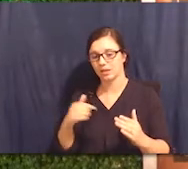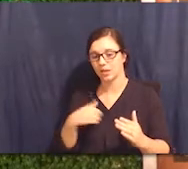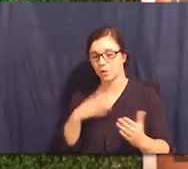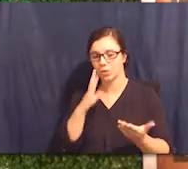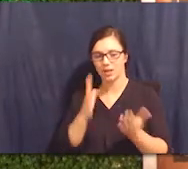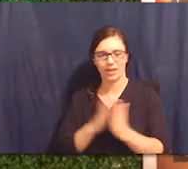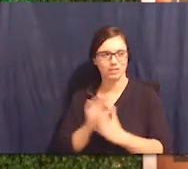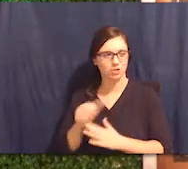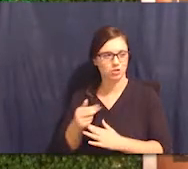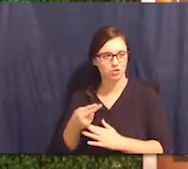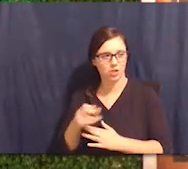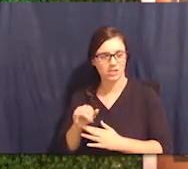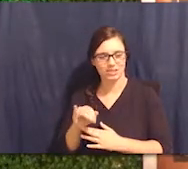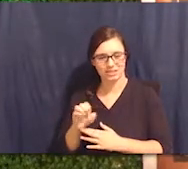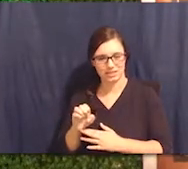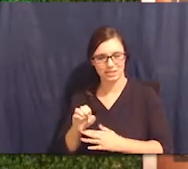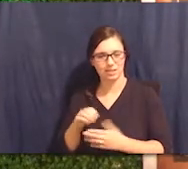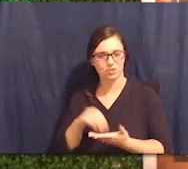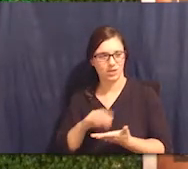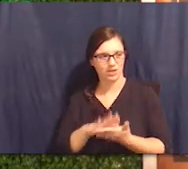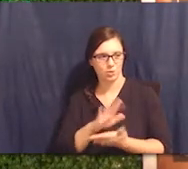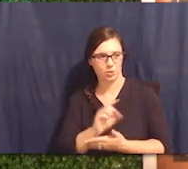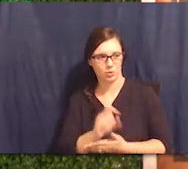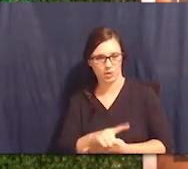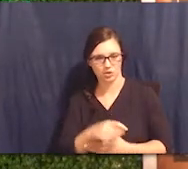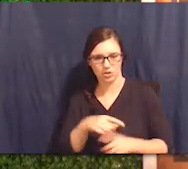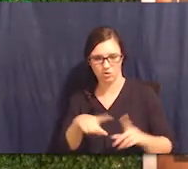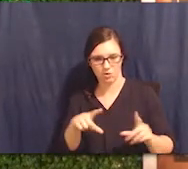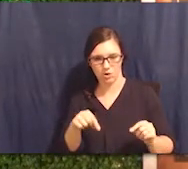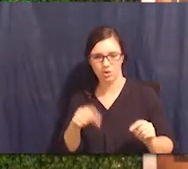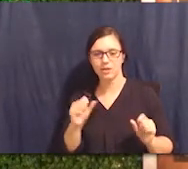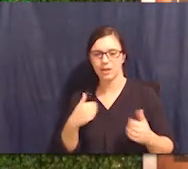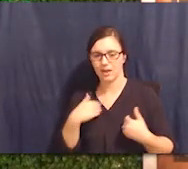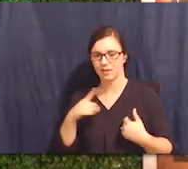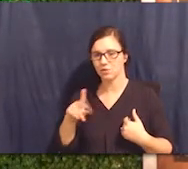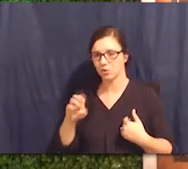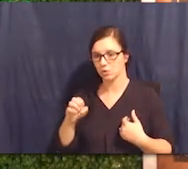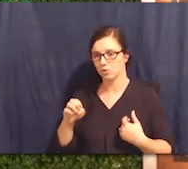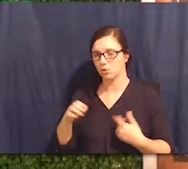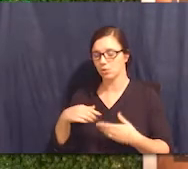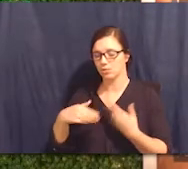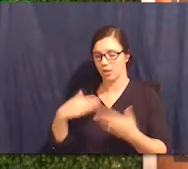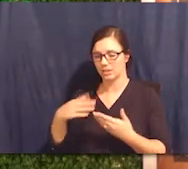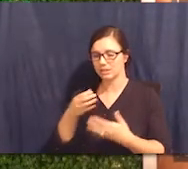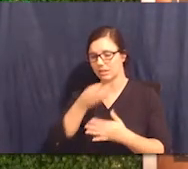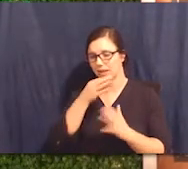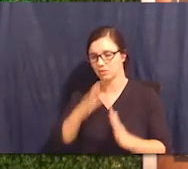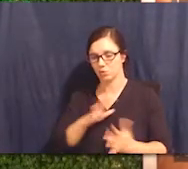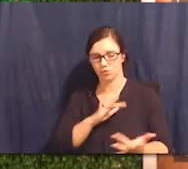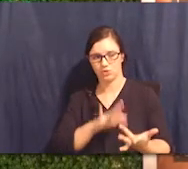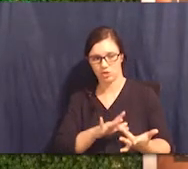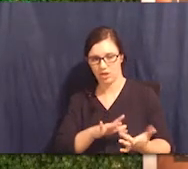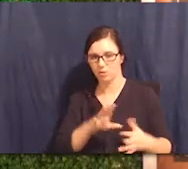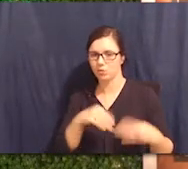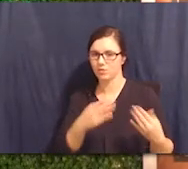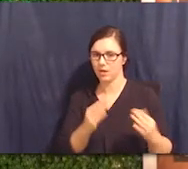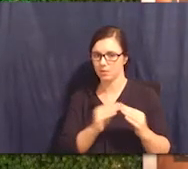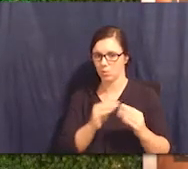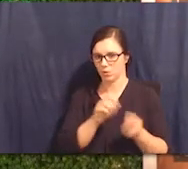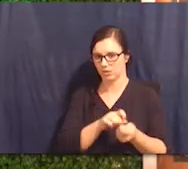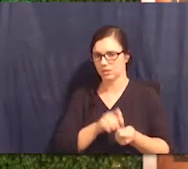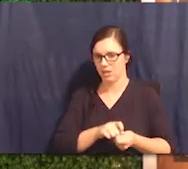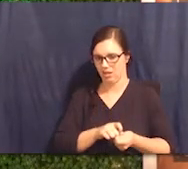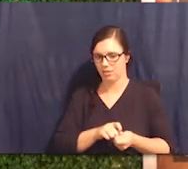I'm gonna ask Chelsea to write your question down in a card, and we can have our due process expert come reach out to you and provide you some more